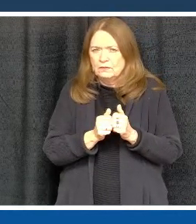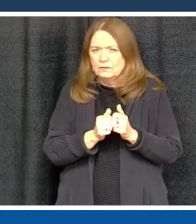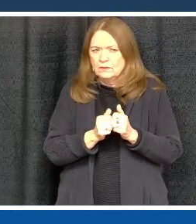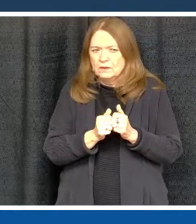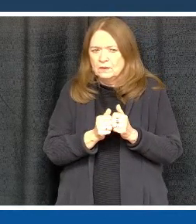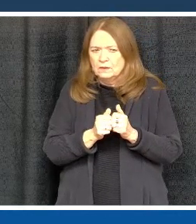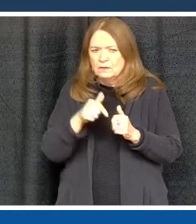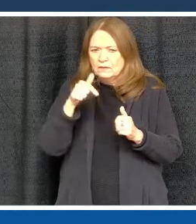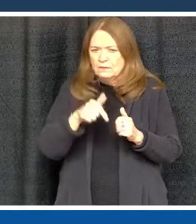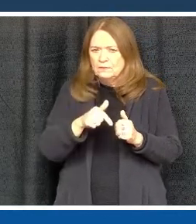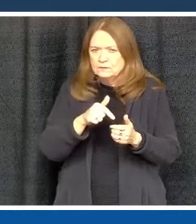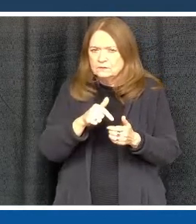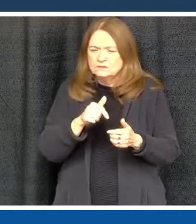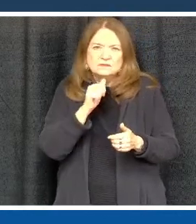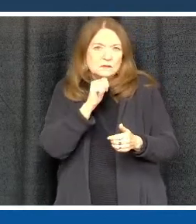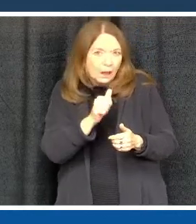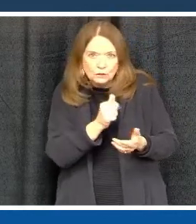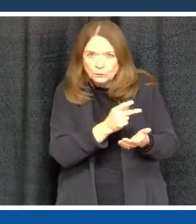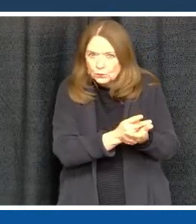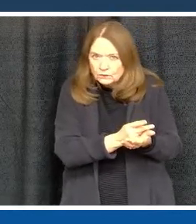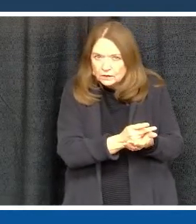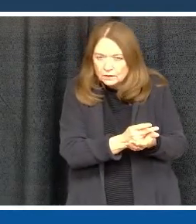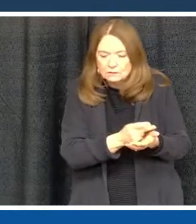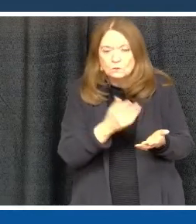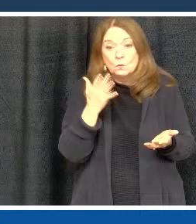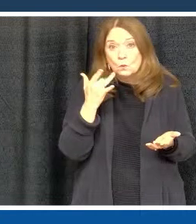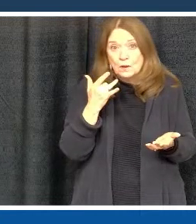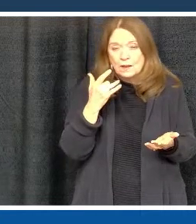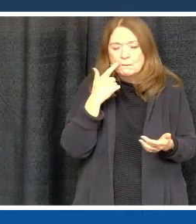the disapproval in the sense that